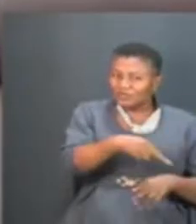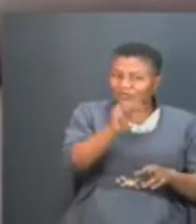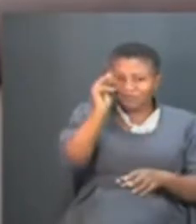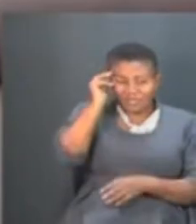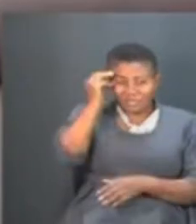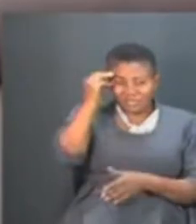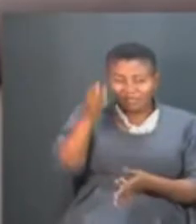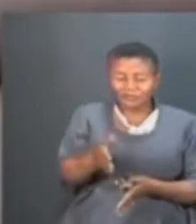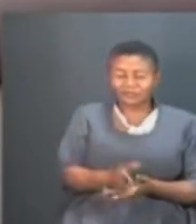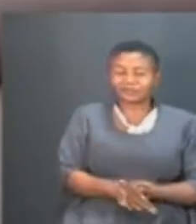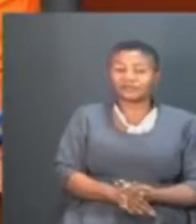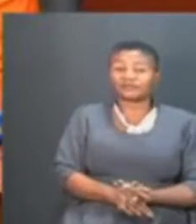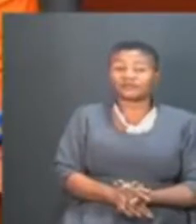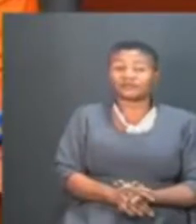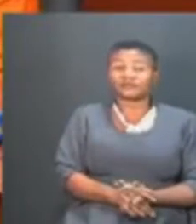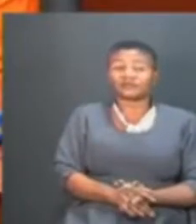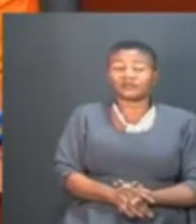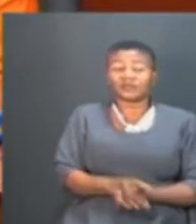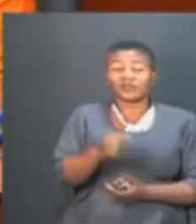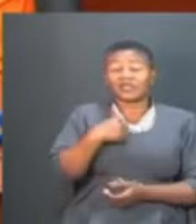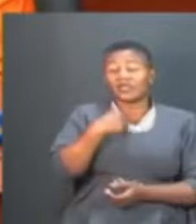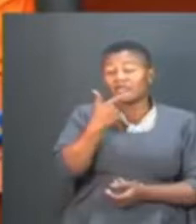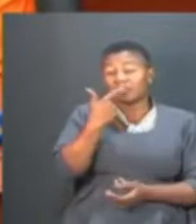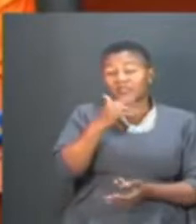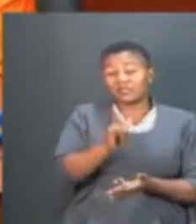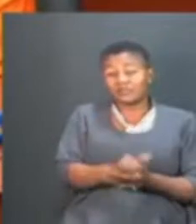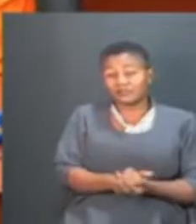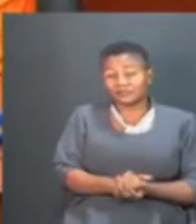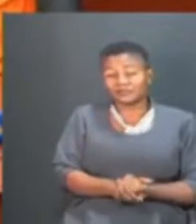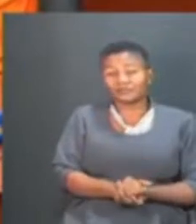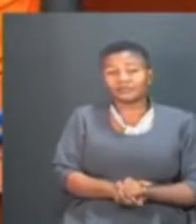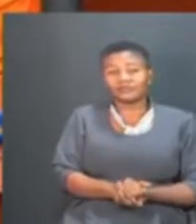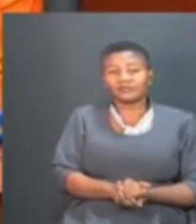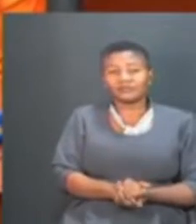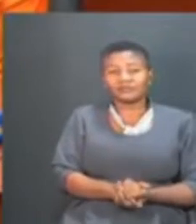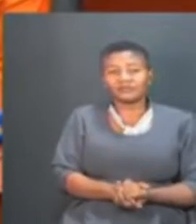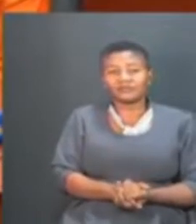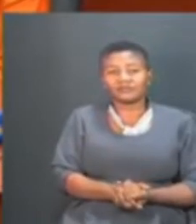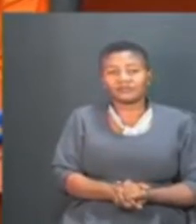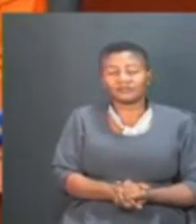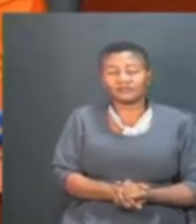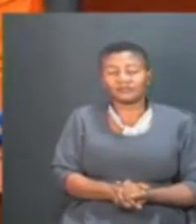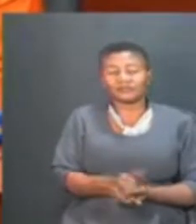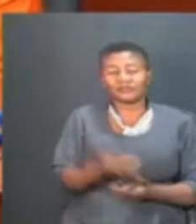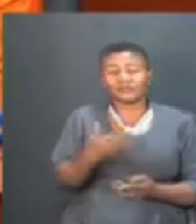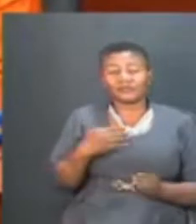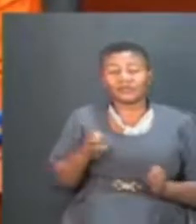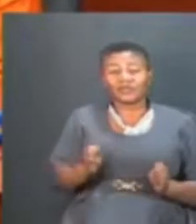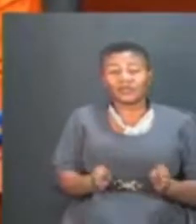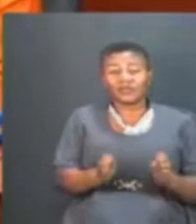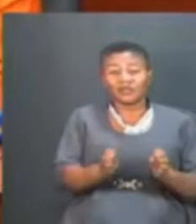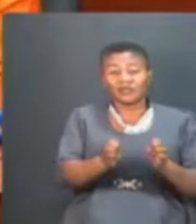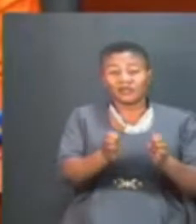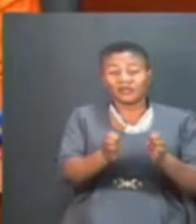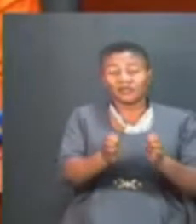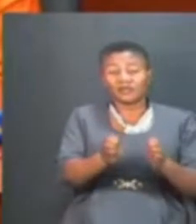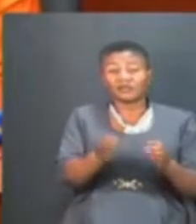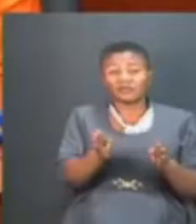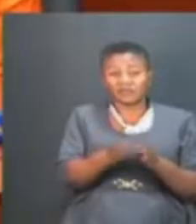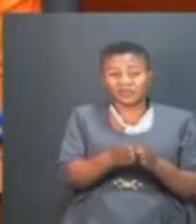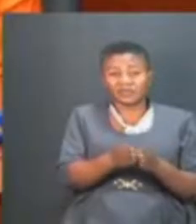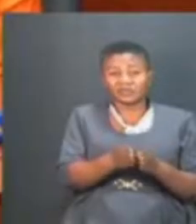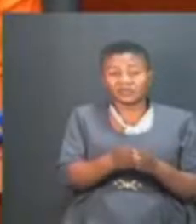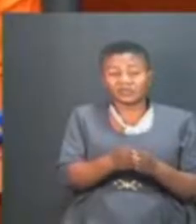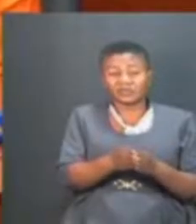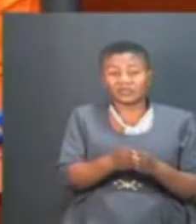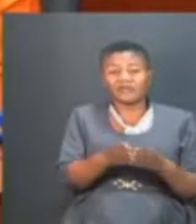Mr. Speaker, I indicated that there was an emergency cabinet meeting today. They have just done,